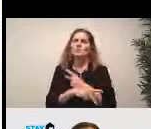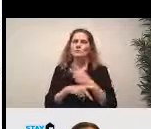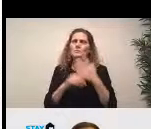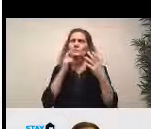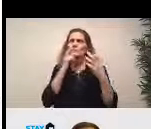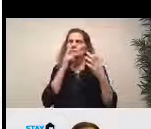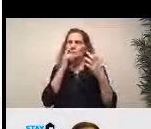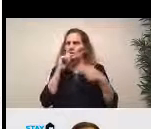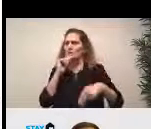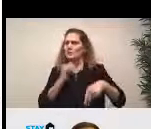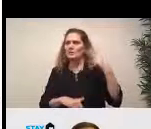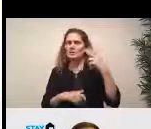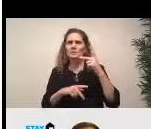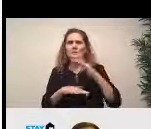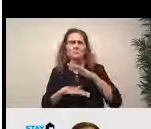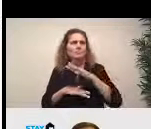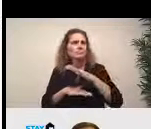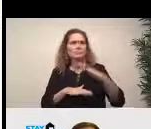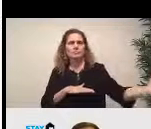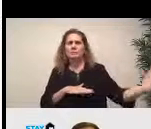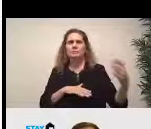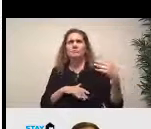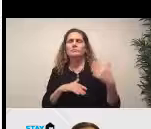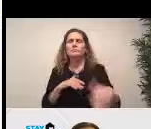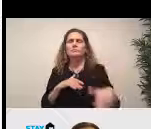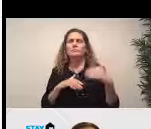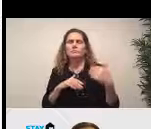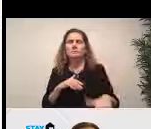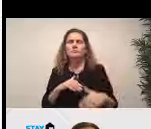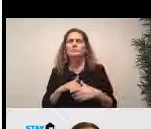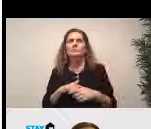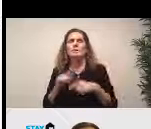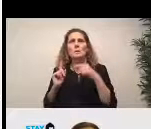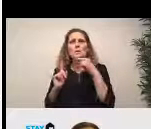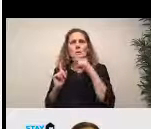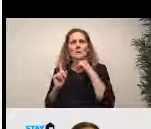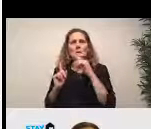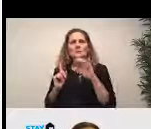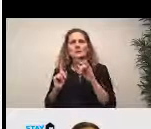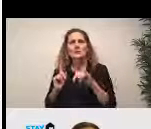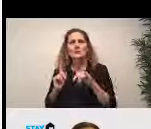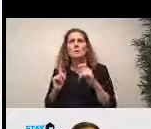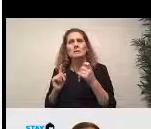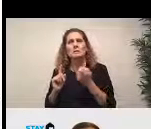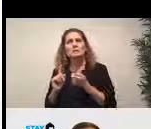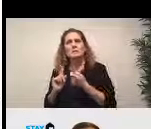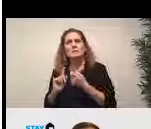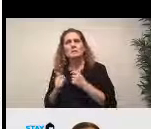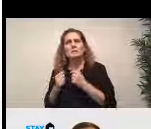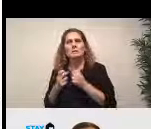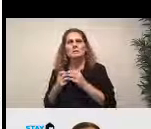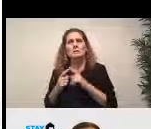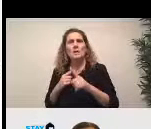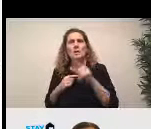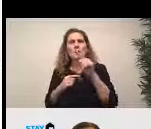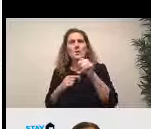Milwaukee, but that peak pales in comparison to what we saw in spring. So we need to